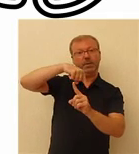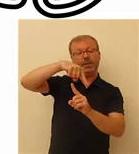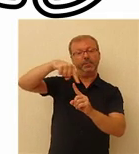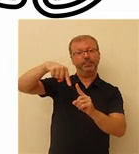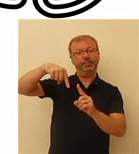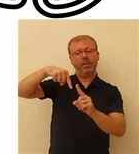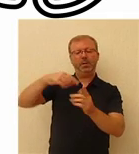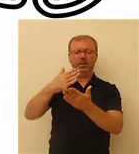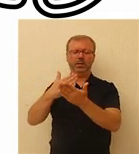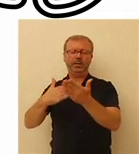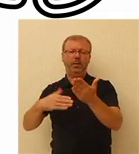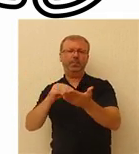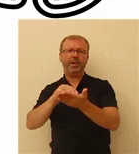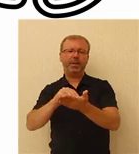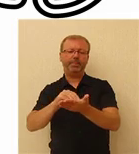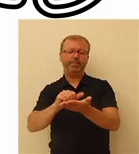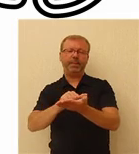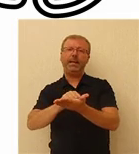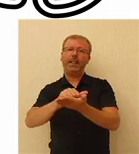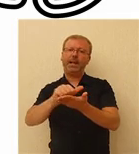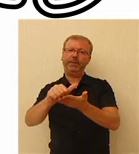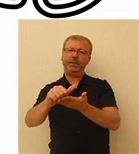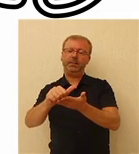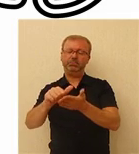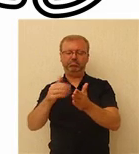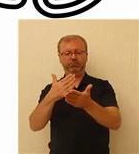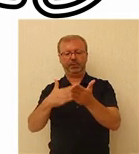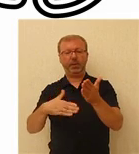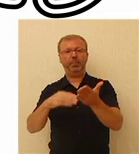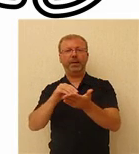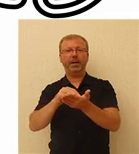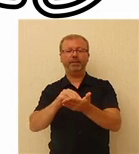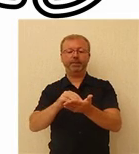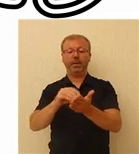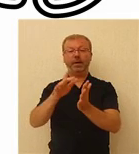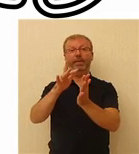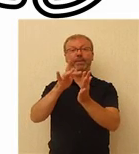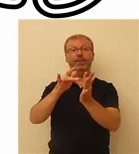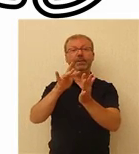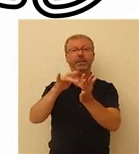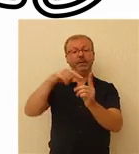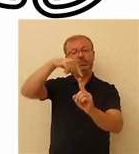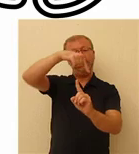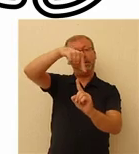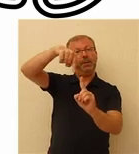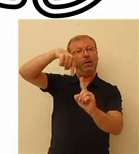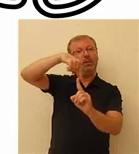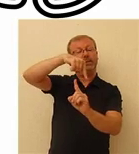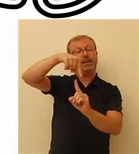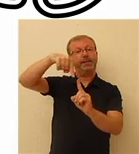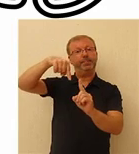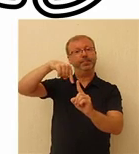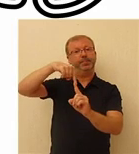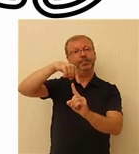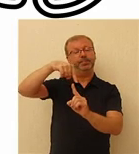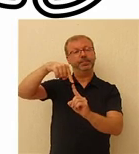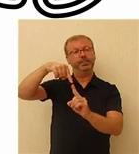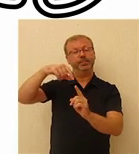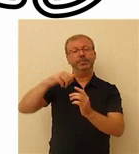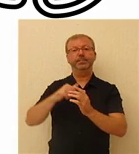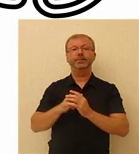found and is set in a 7-circuit design, though can be found in 11 or